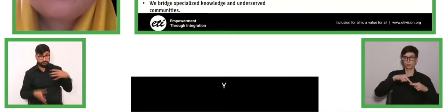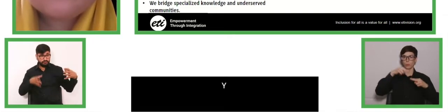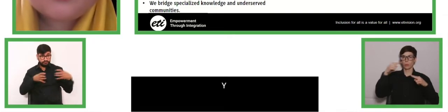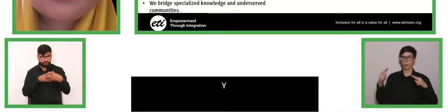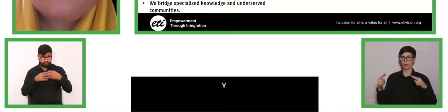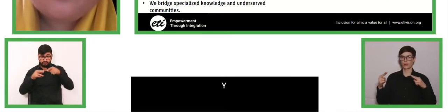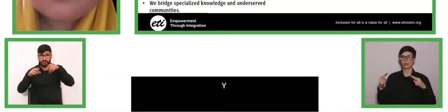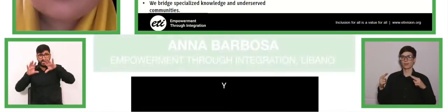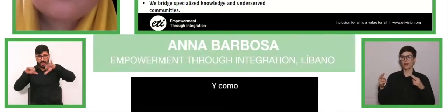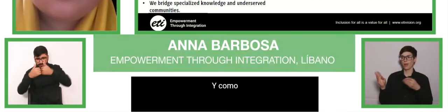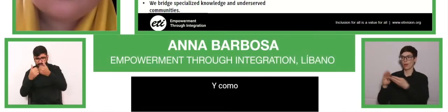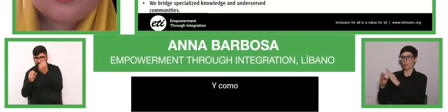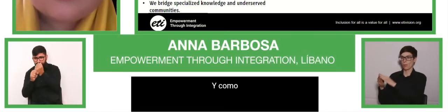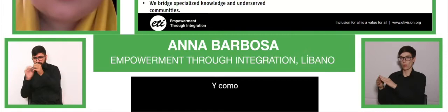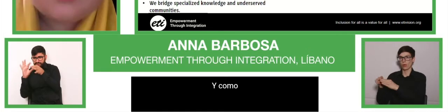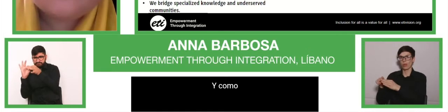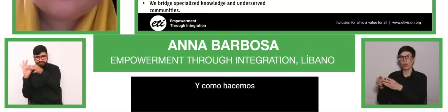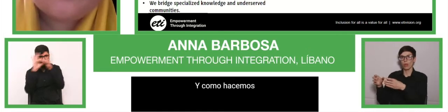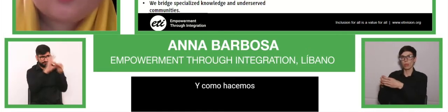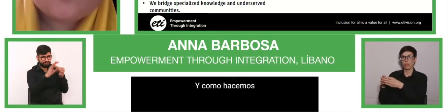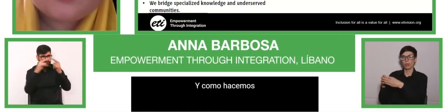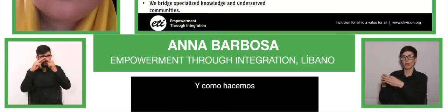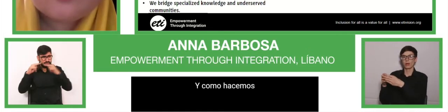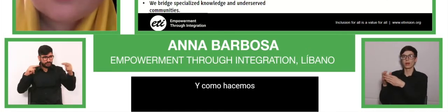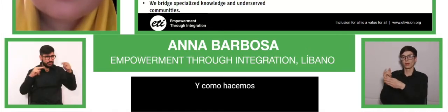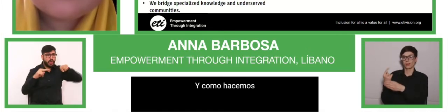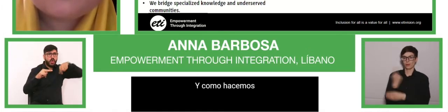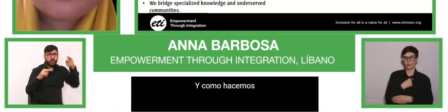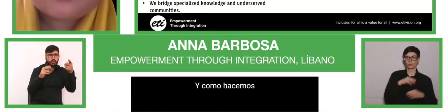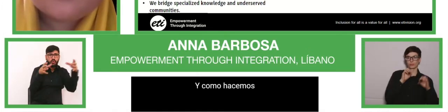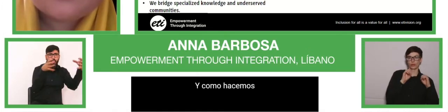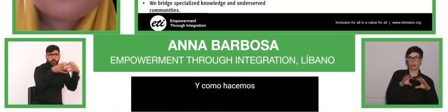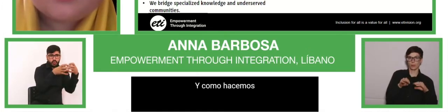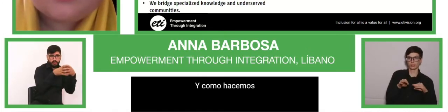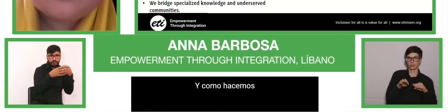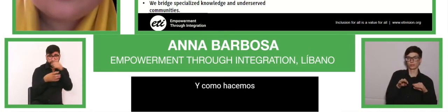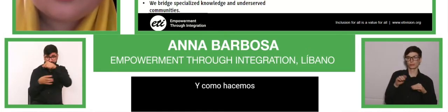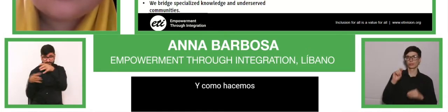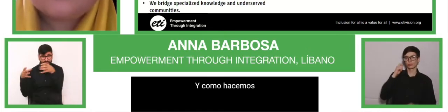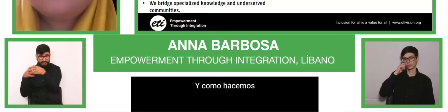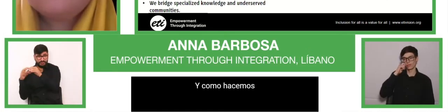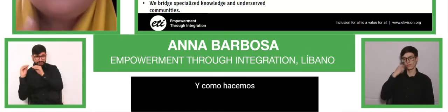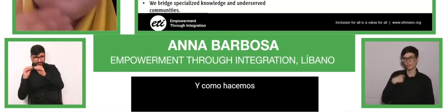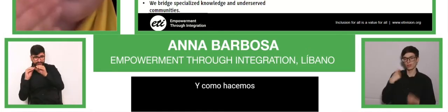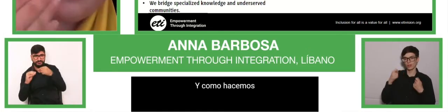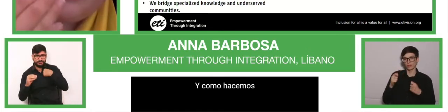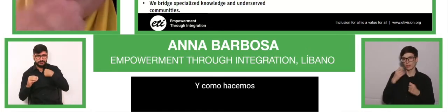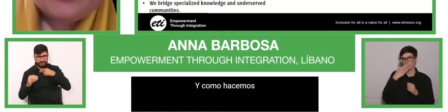So our training focuses on addressing and transforming cultural misconceptions about disabilities, such as